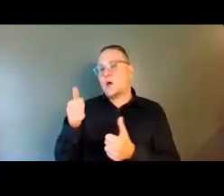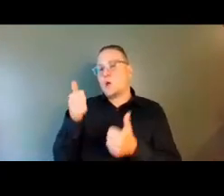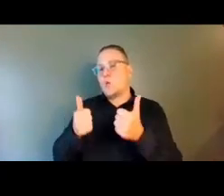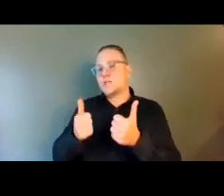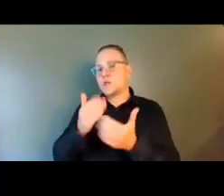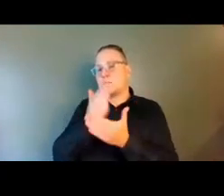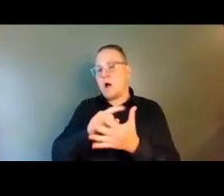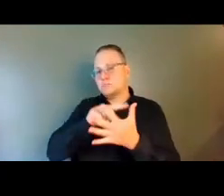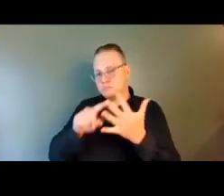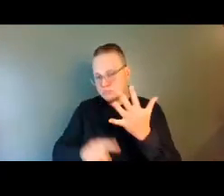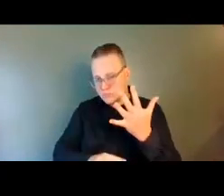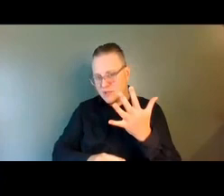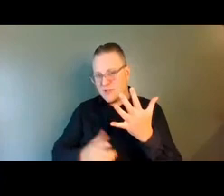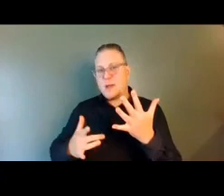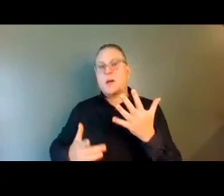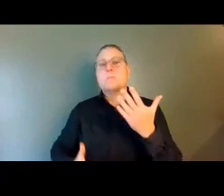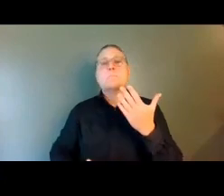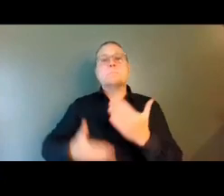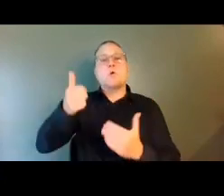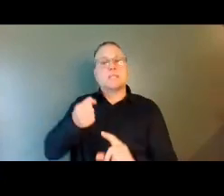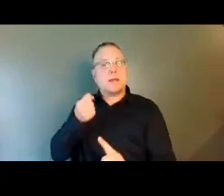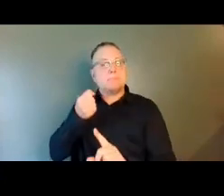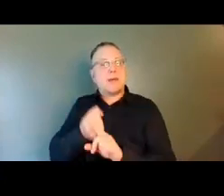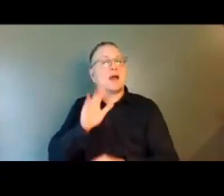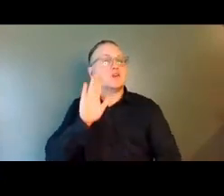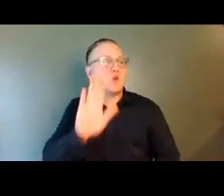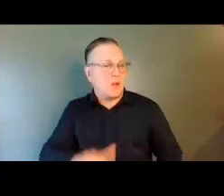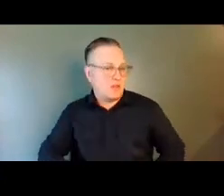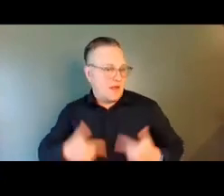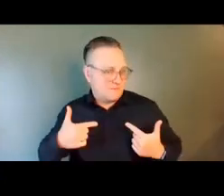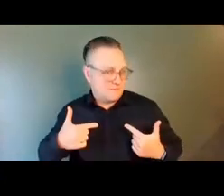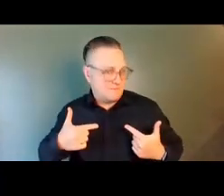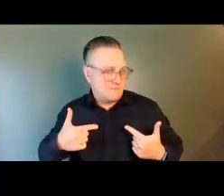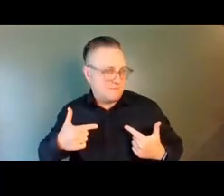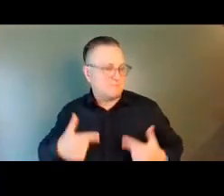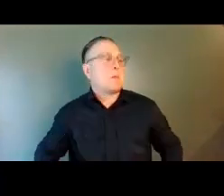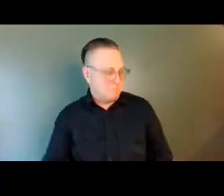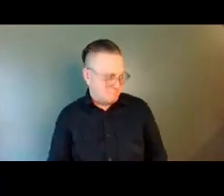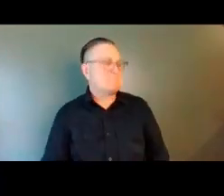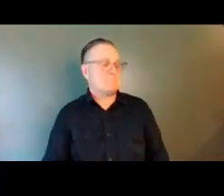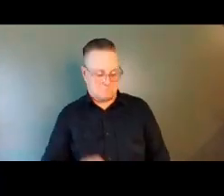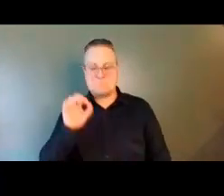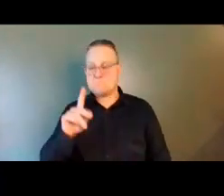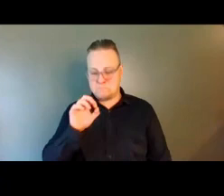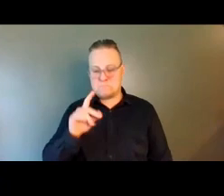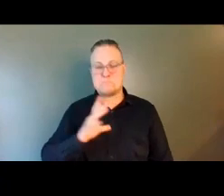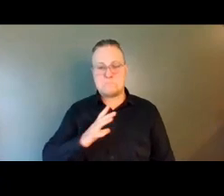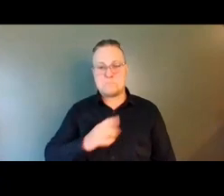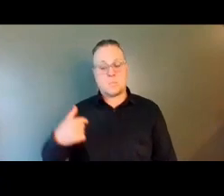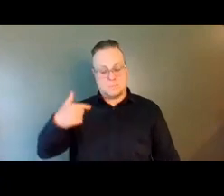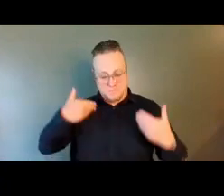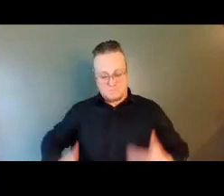do you find to be the most impactful in your lived experiences? Okay. Yeah. Well, because I have a